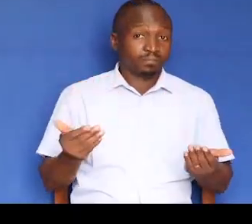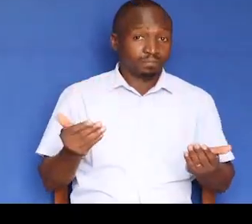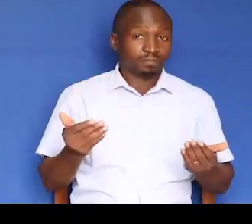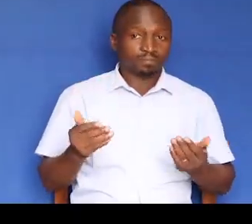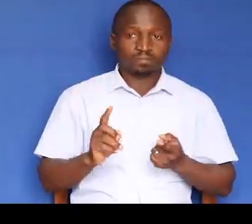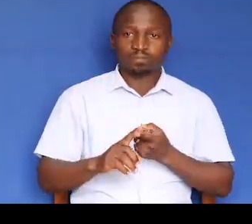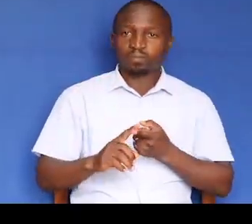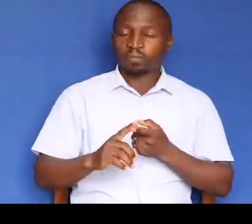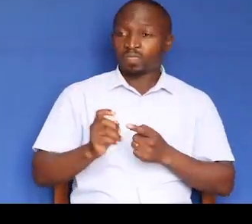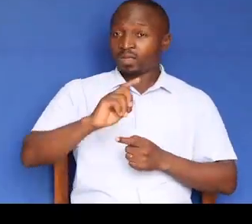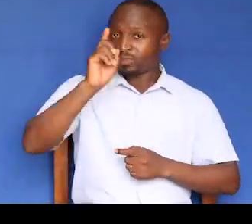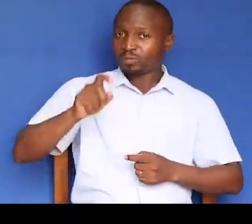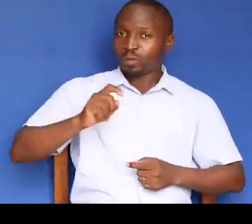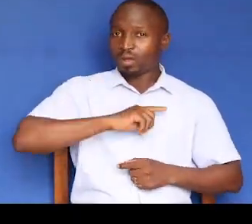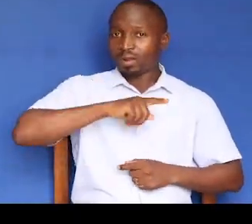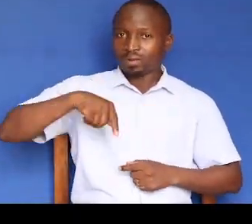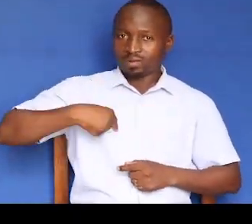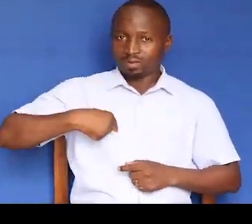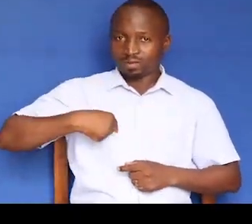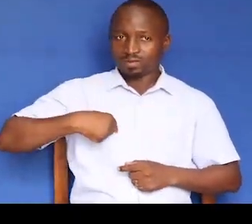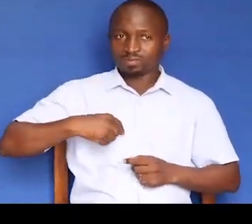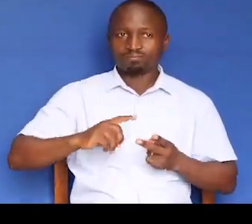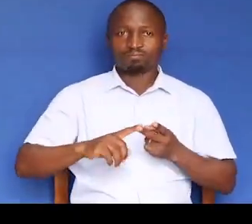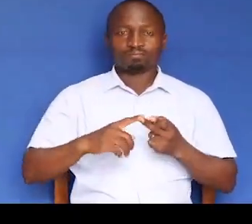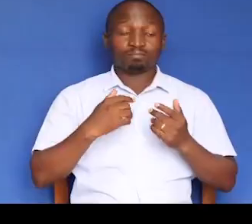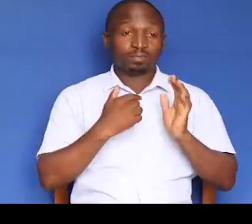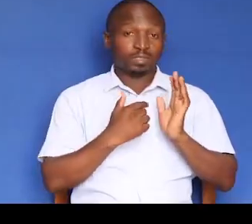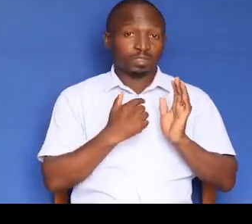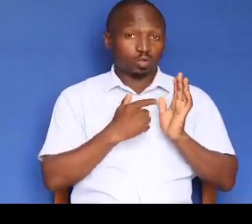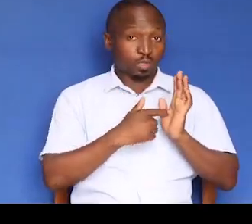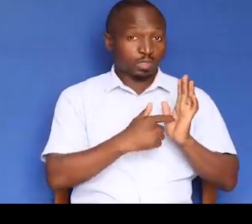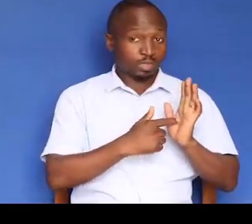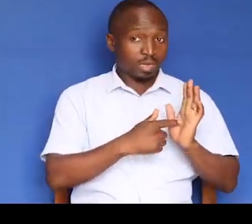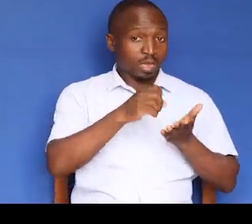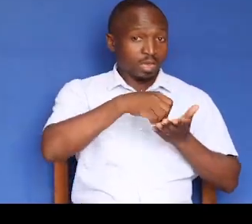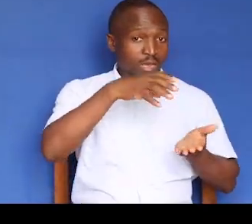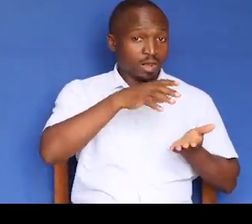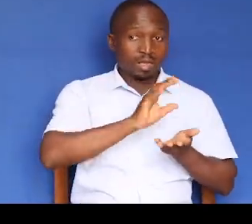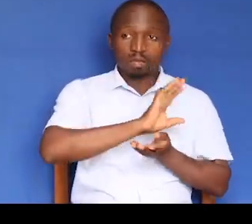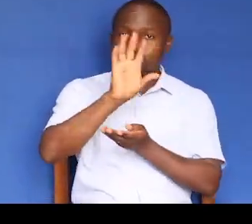So looking at our question is showing total cost